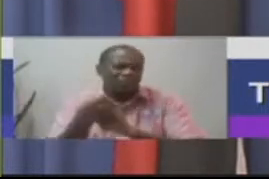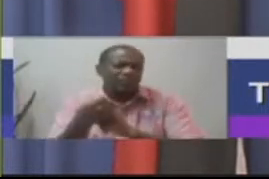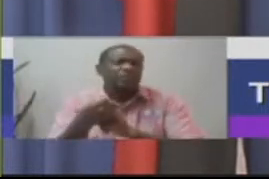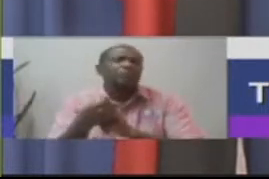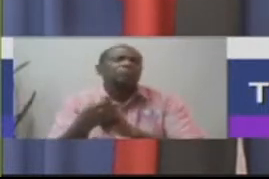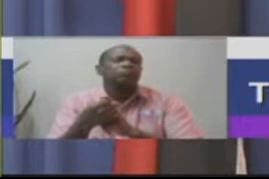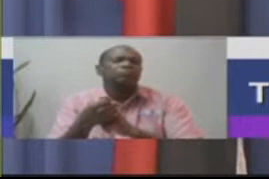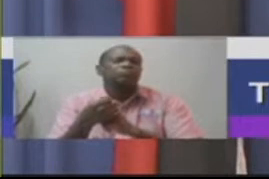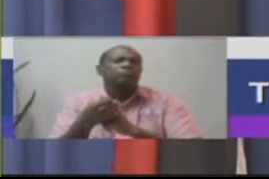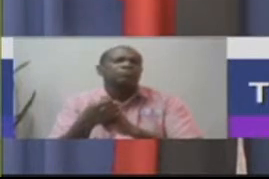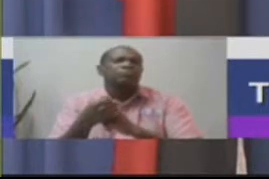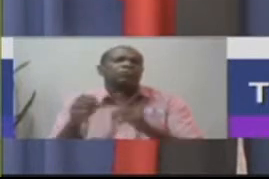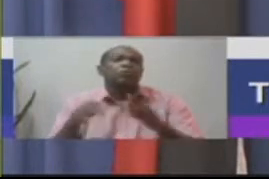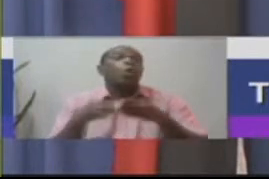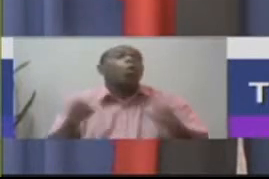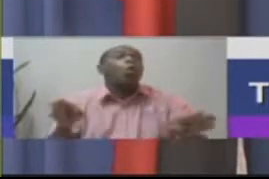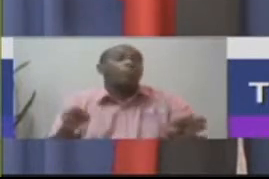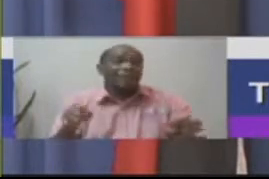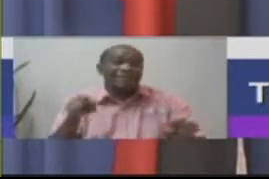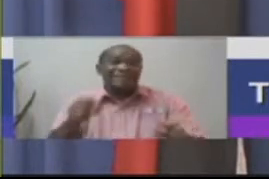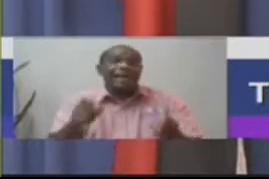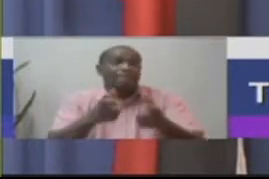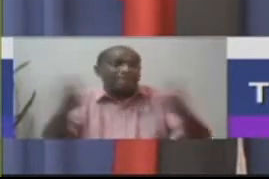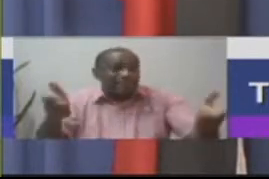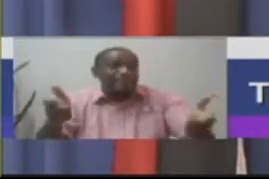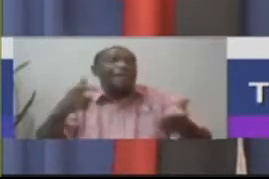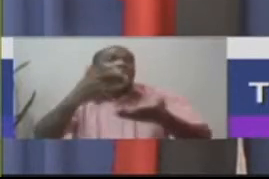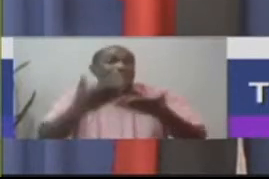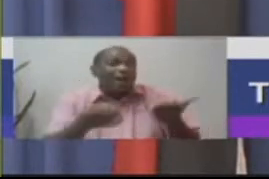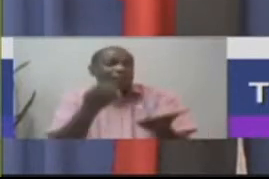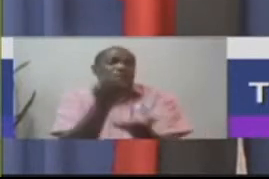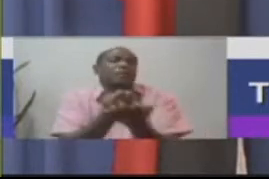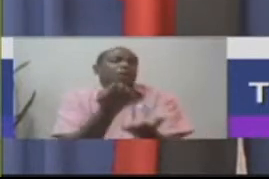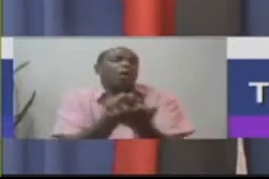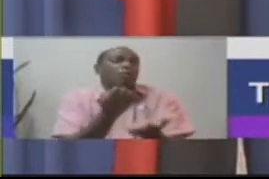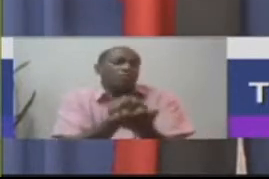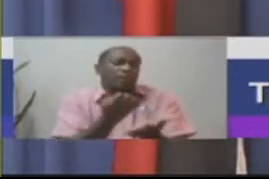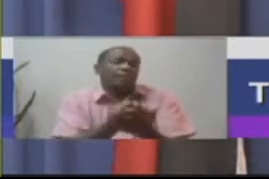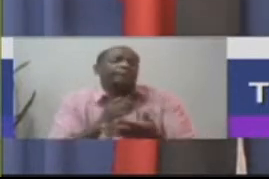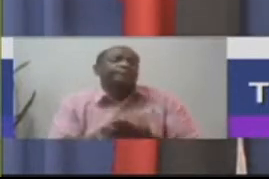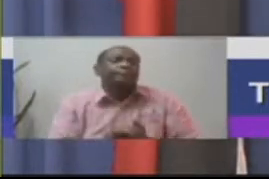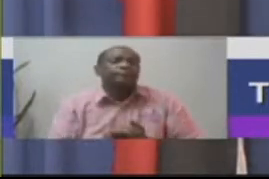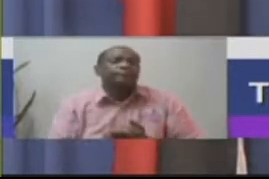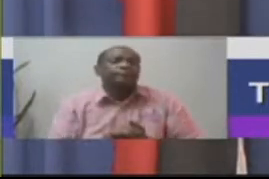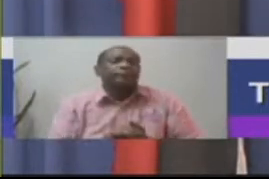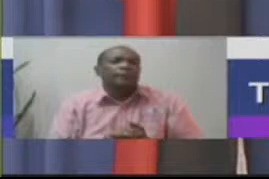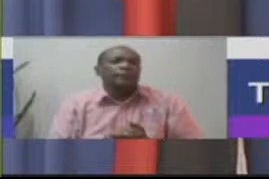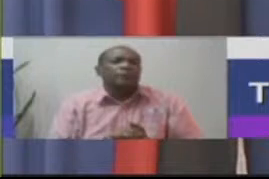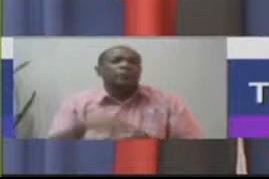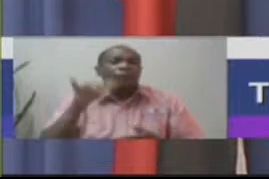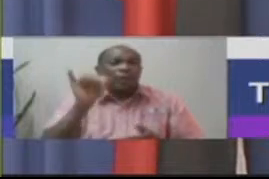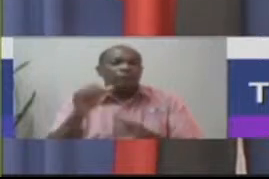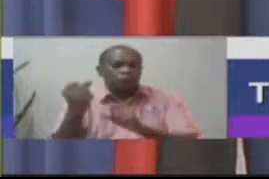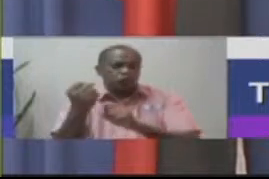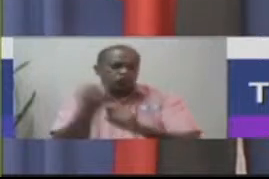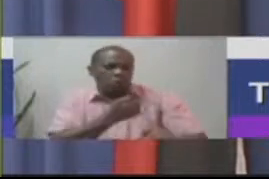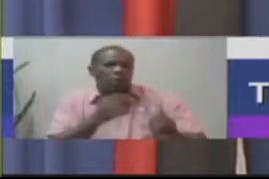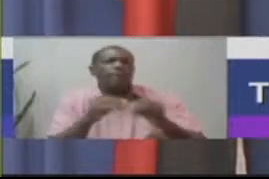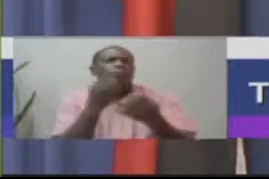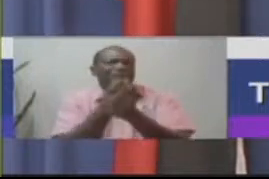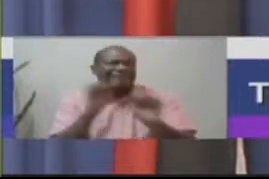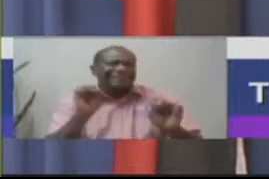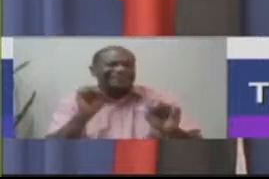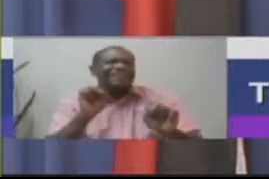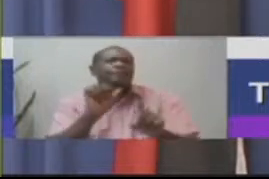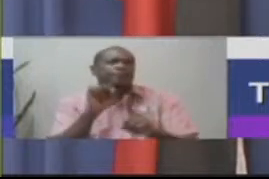a major sector of the economy. That stronger, safer position would be the pillar